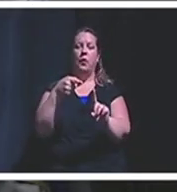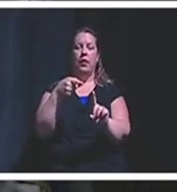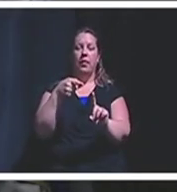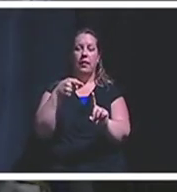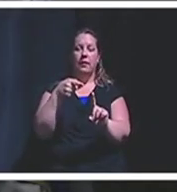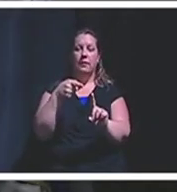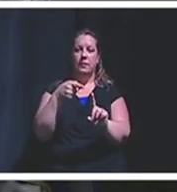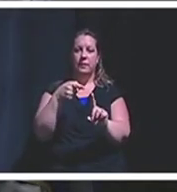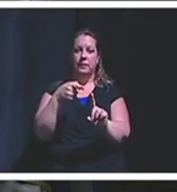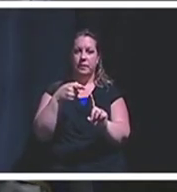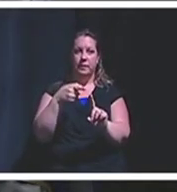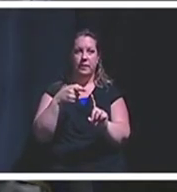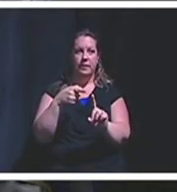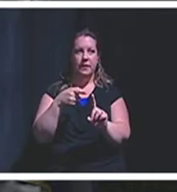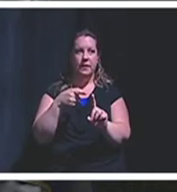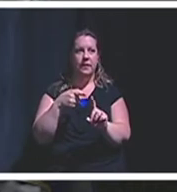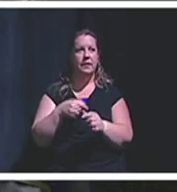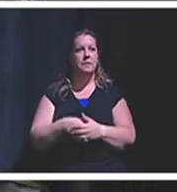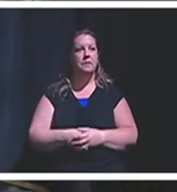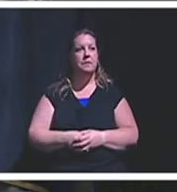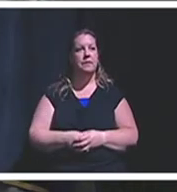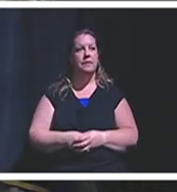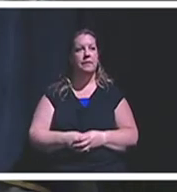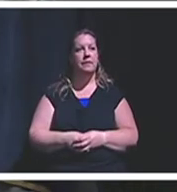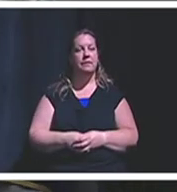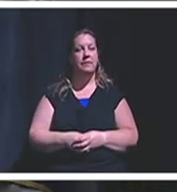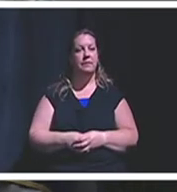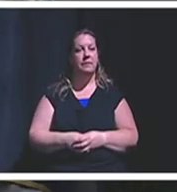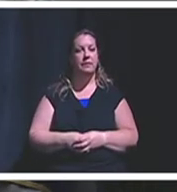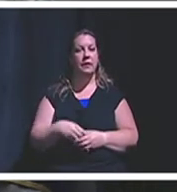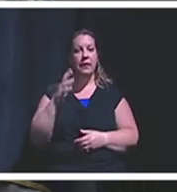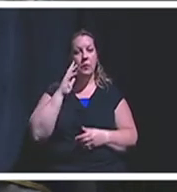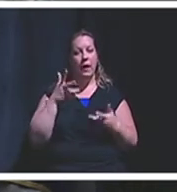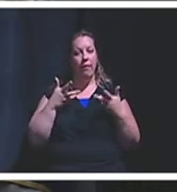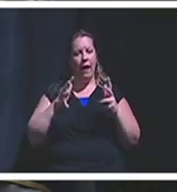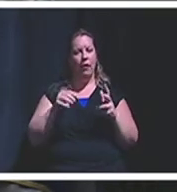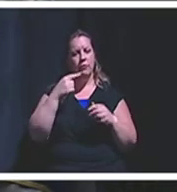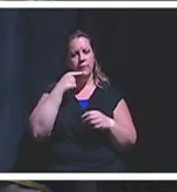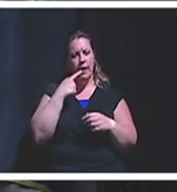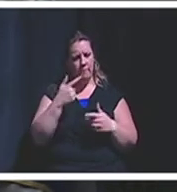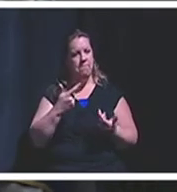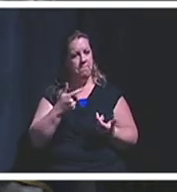will allow you to bravely say you've been successful.